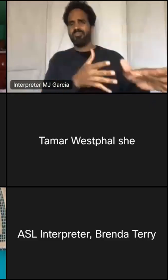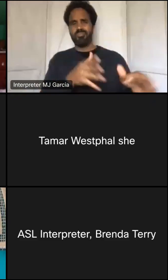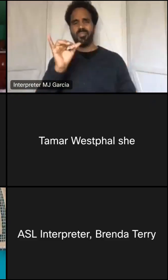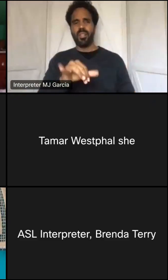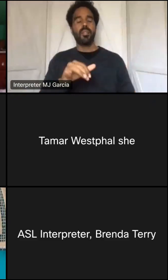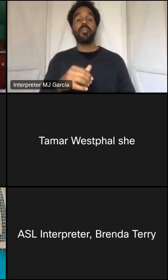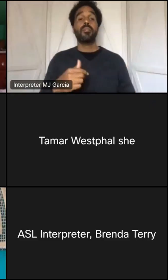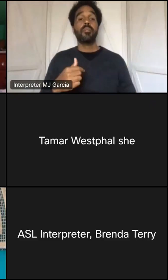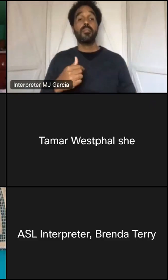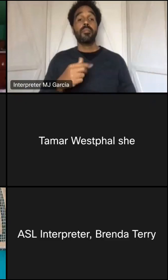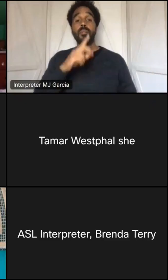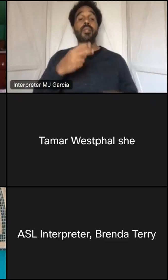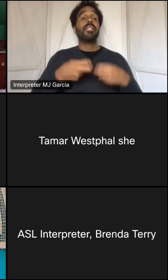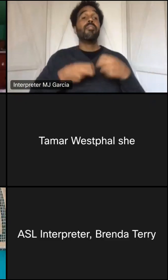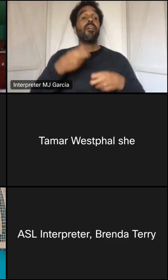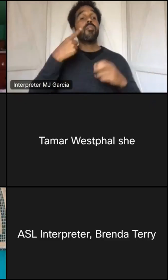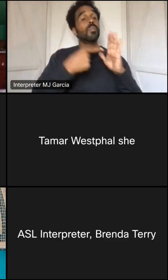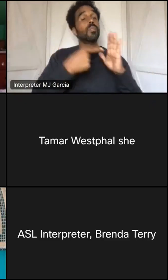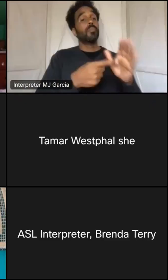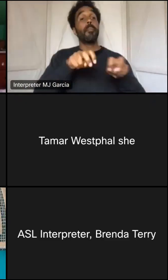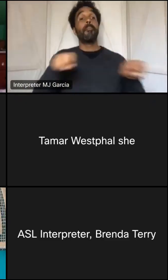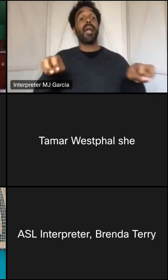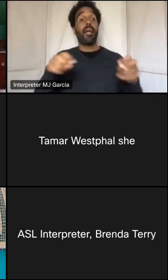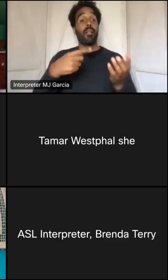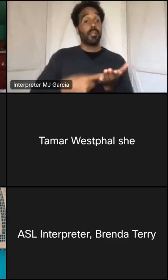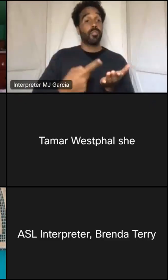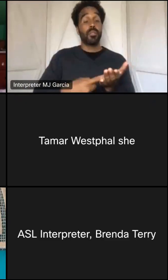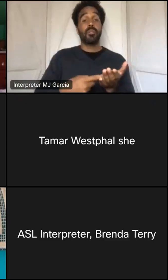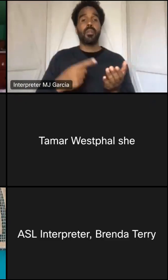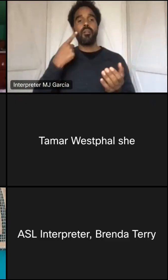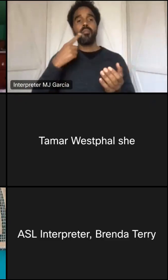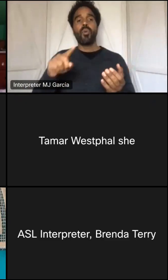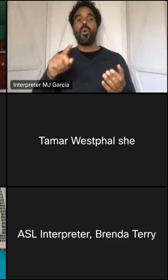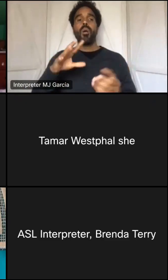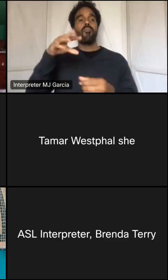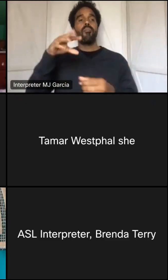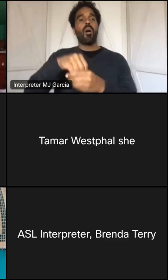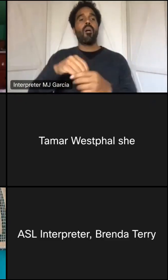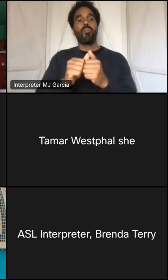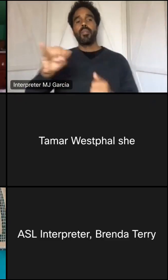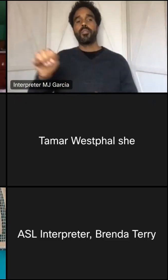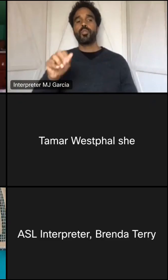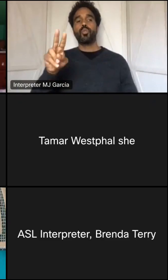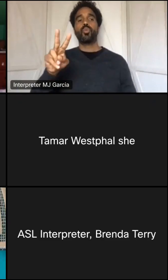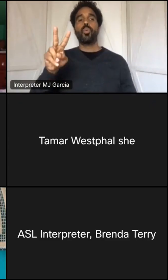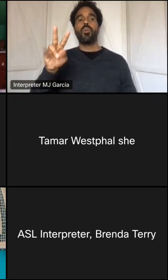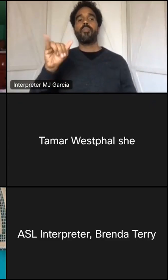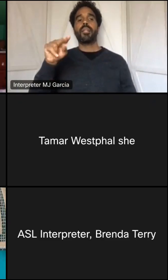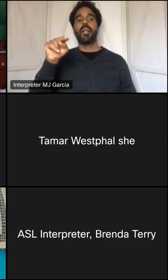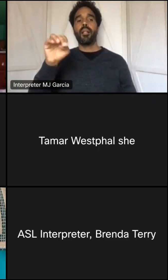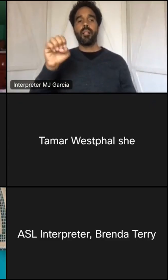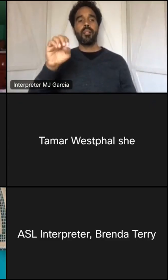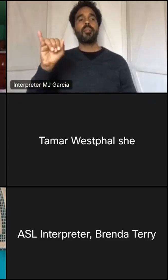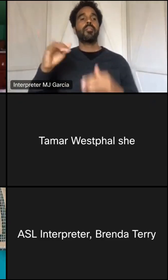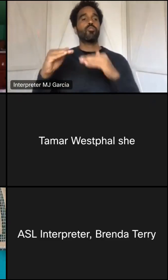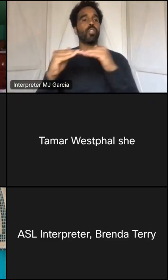for individuals, let's say for panel discussions that have juvenile justice involvement or involvement around